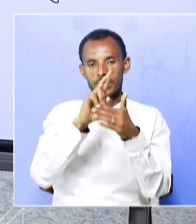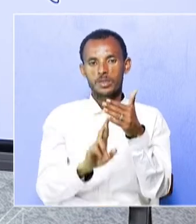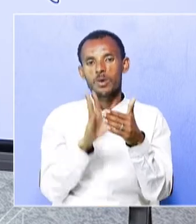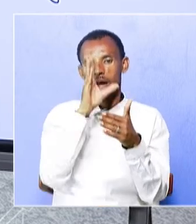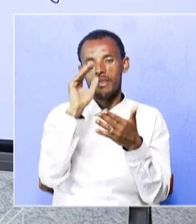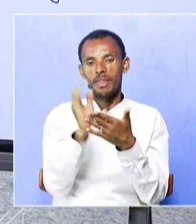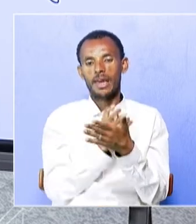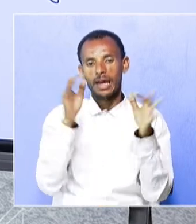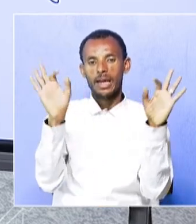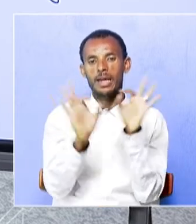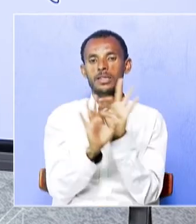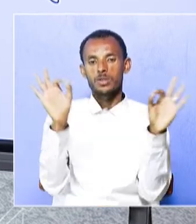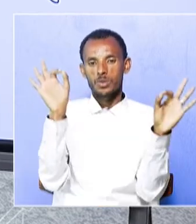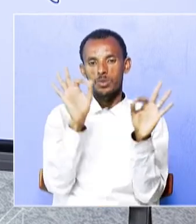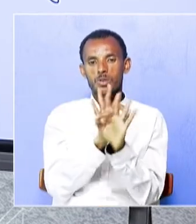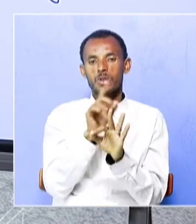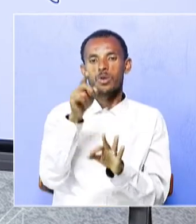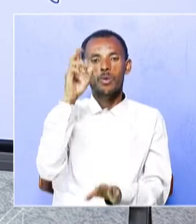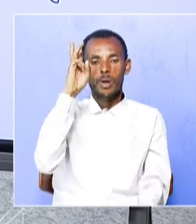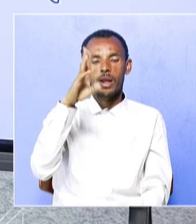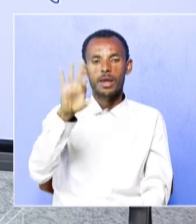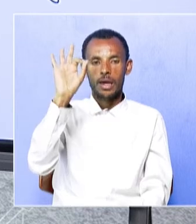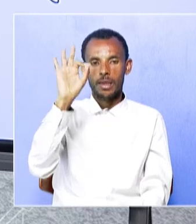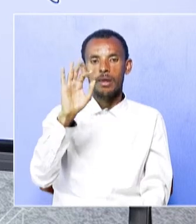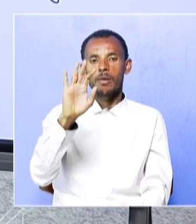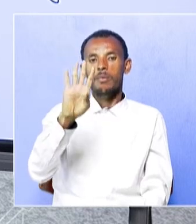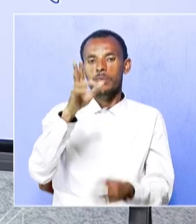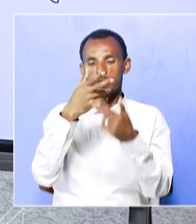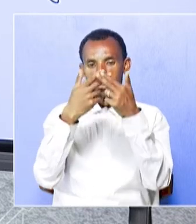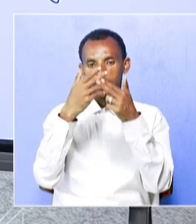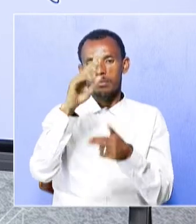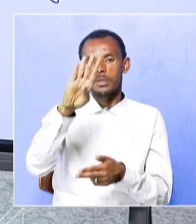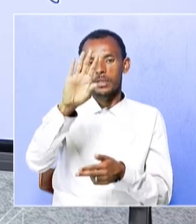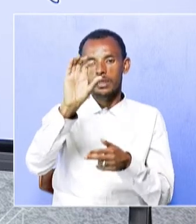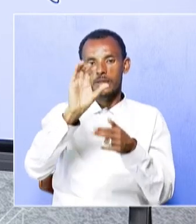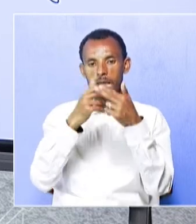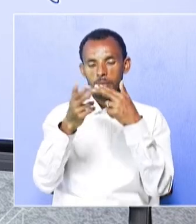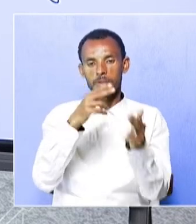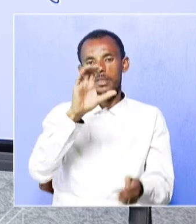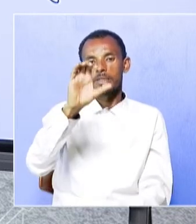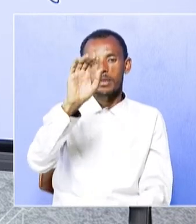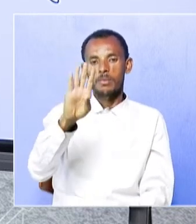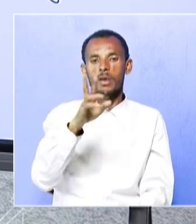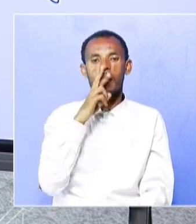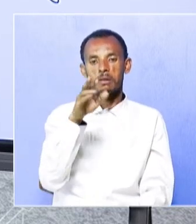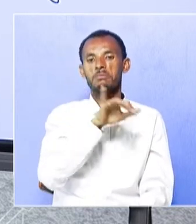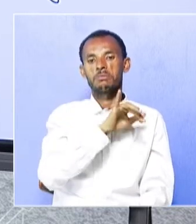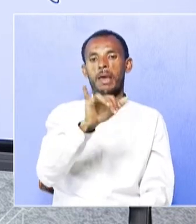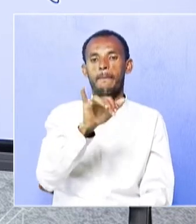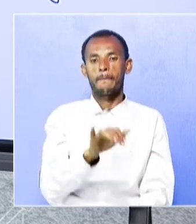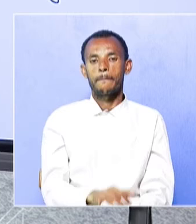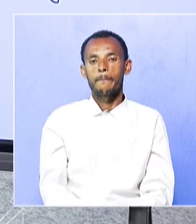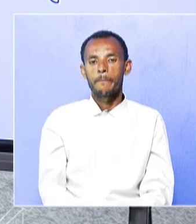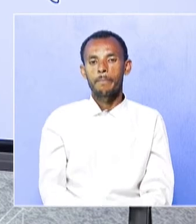and take a crisscross, you will get BC times CB. BC and CB are the same, right?